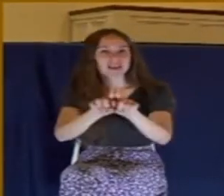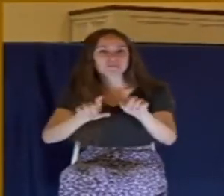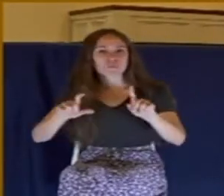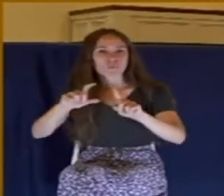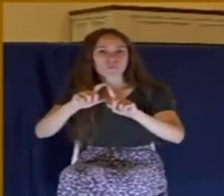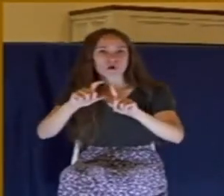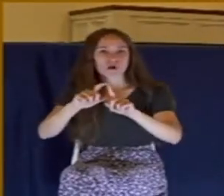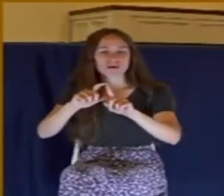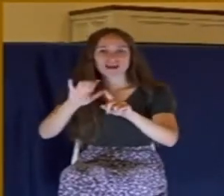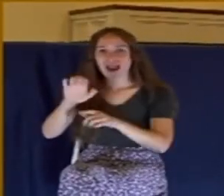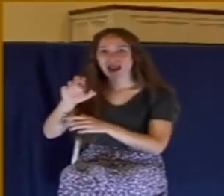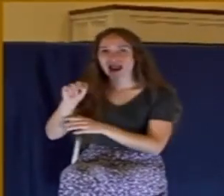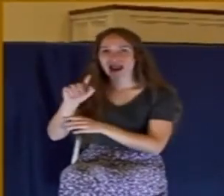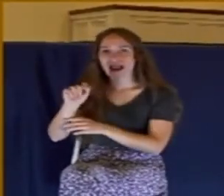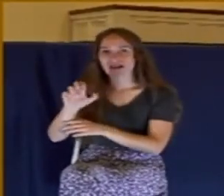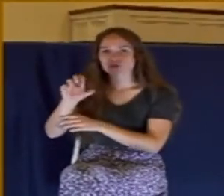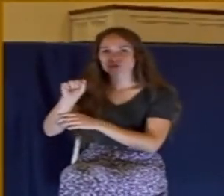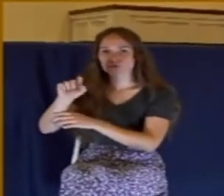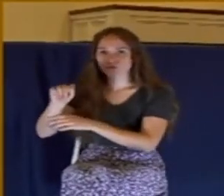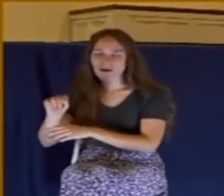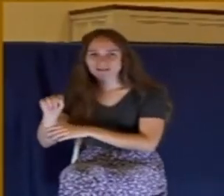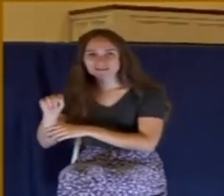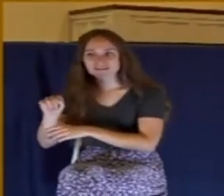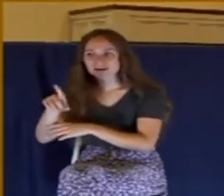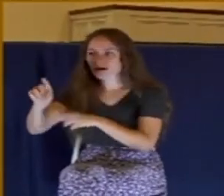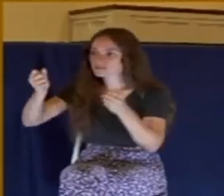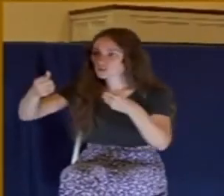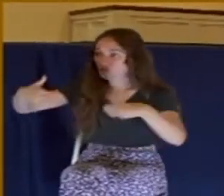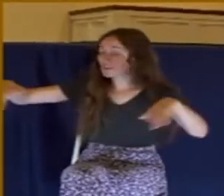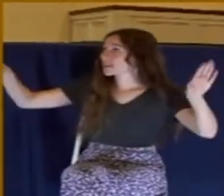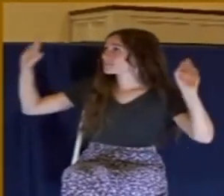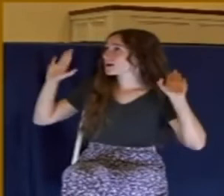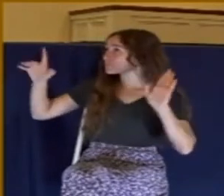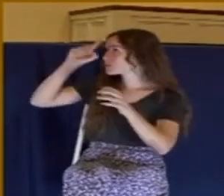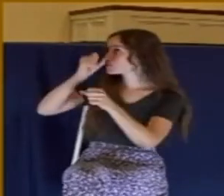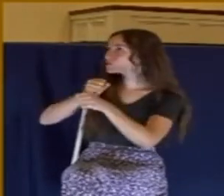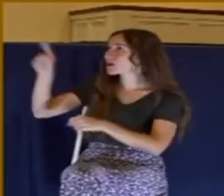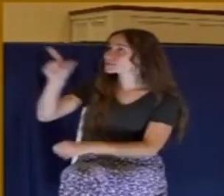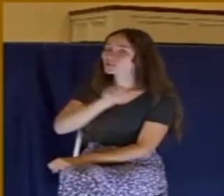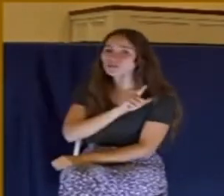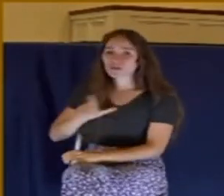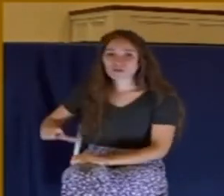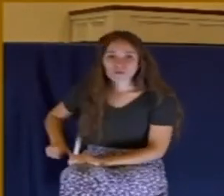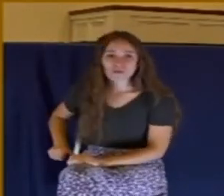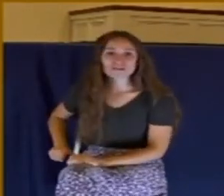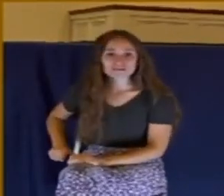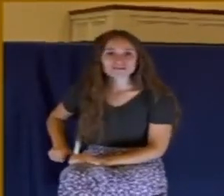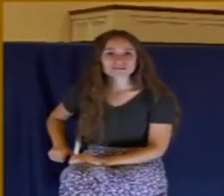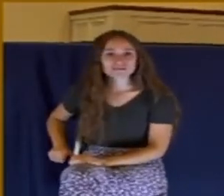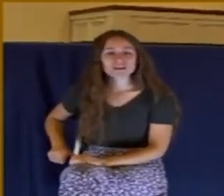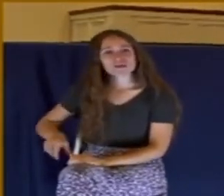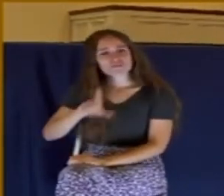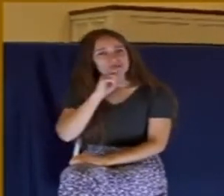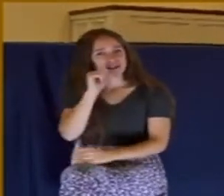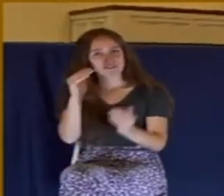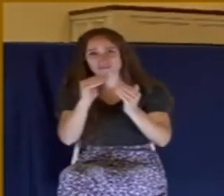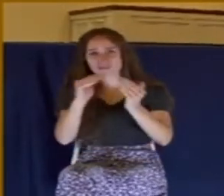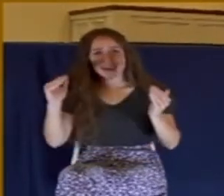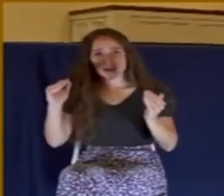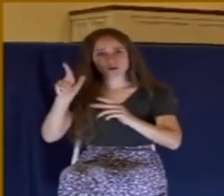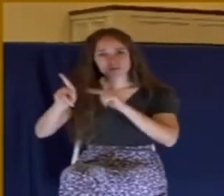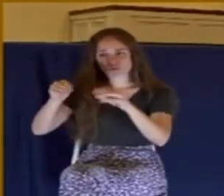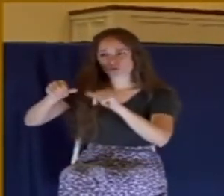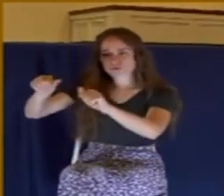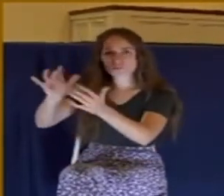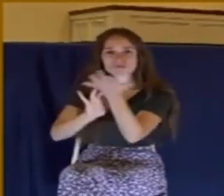Here he was going through all of this suffering and persecution, and it was unjust. And what was Jesus' response? He simply entrusted his